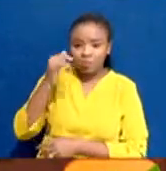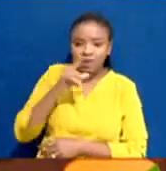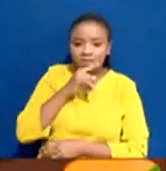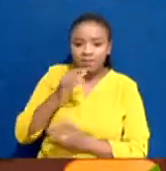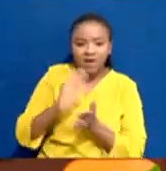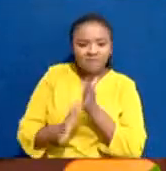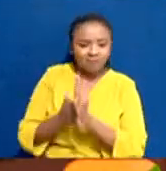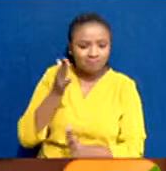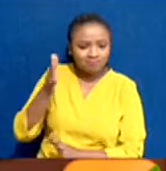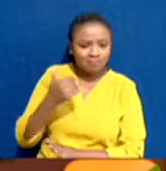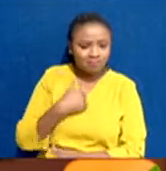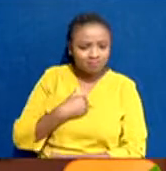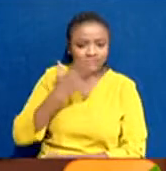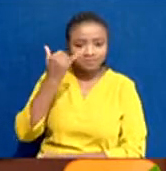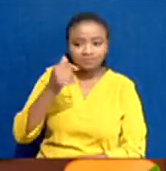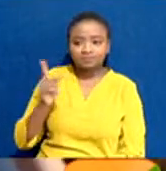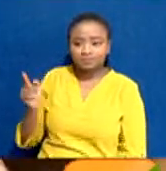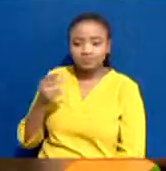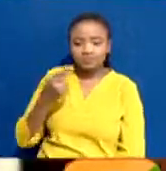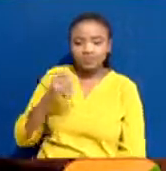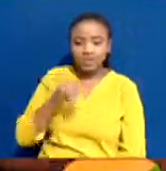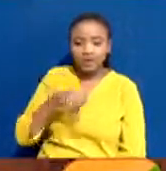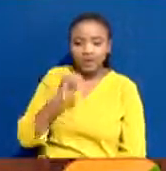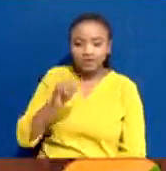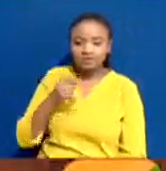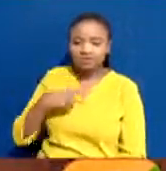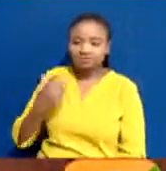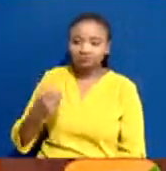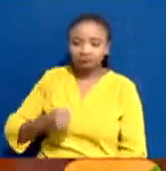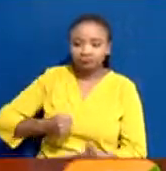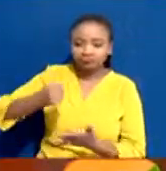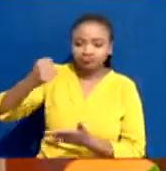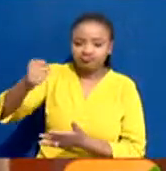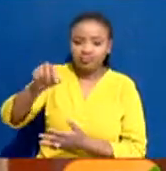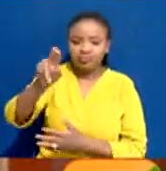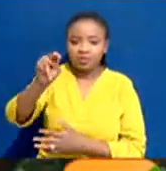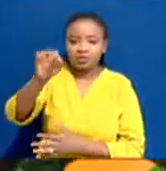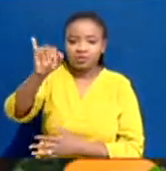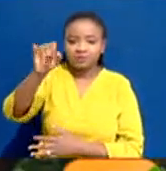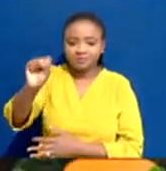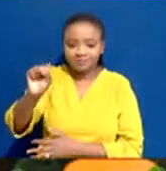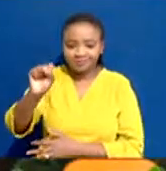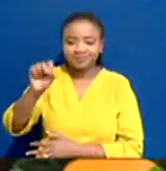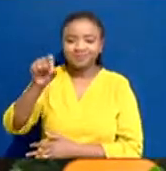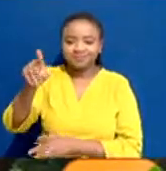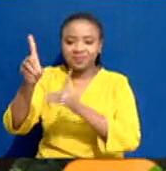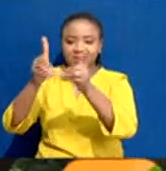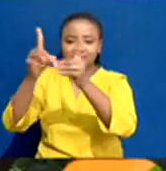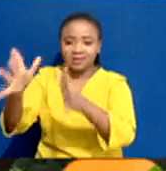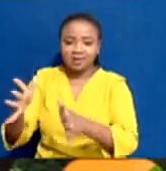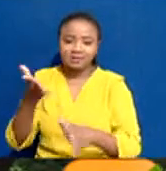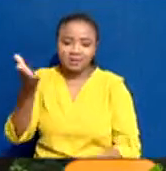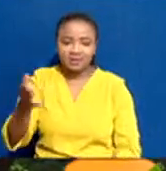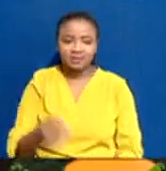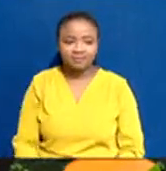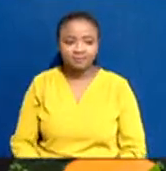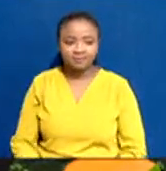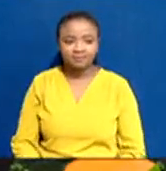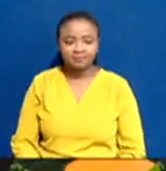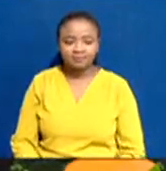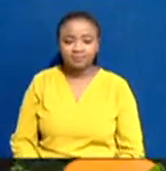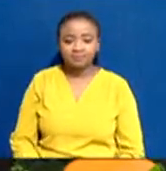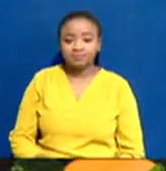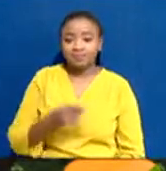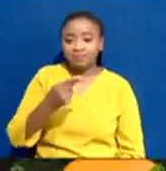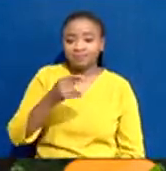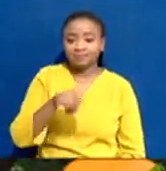was appointed by President William Ruto as the Director General of the National Intelligence Service, NIS. Haji served